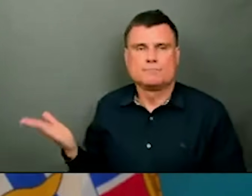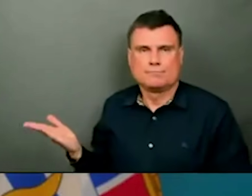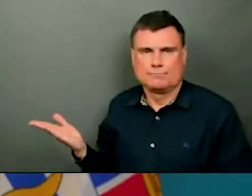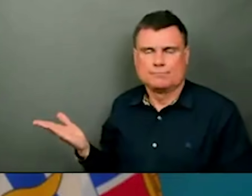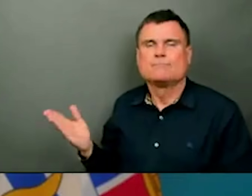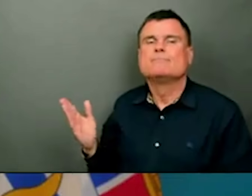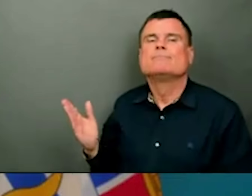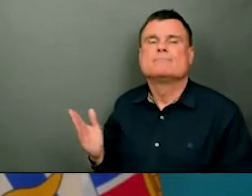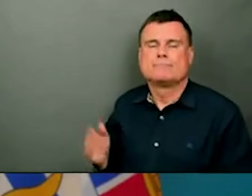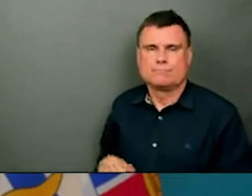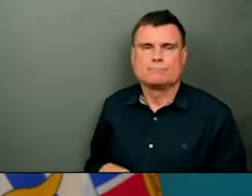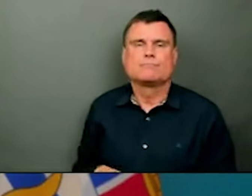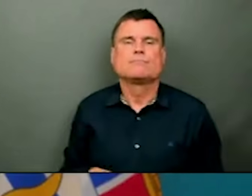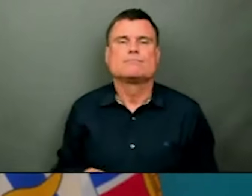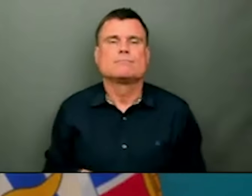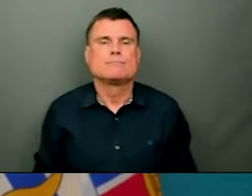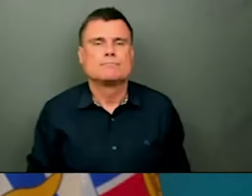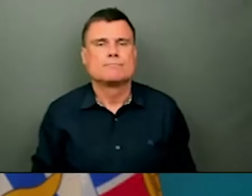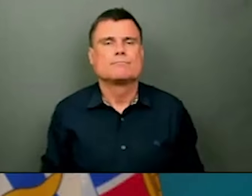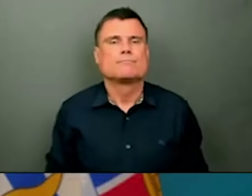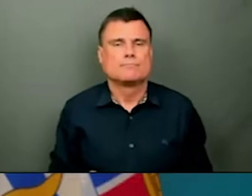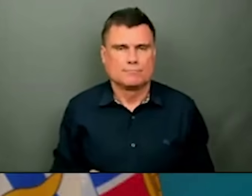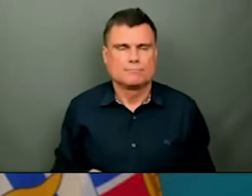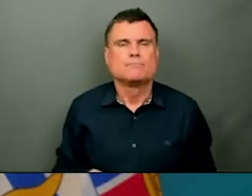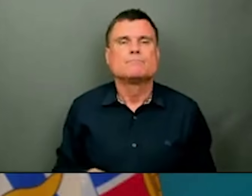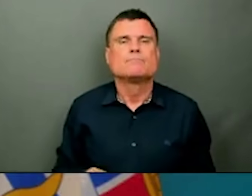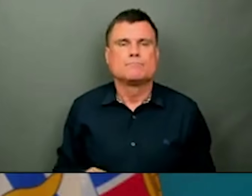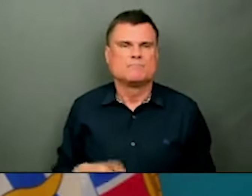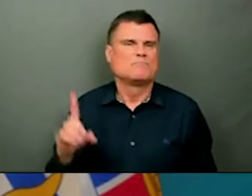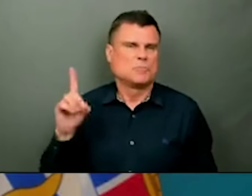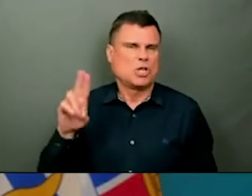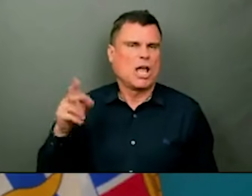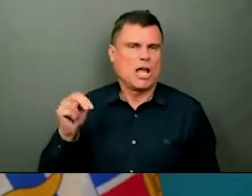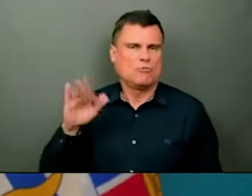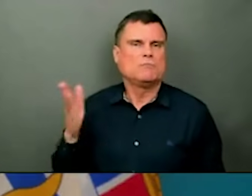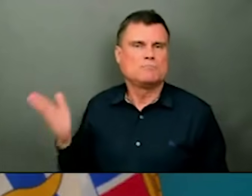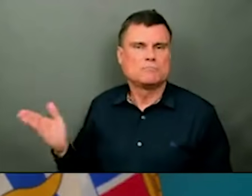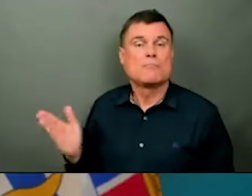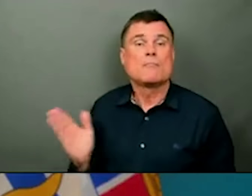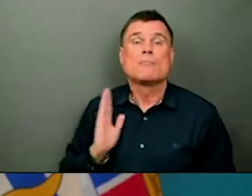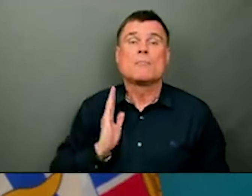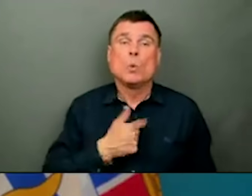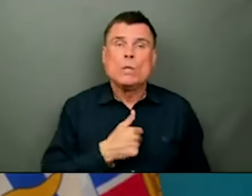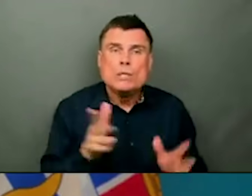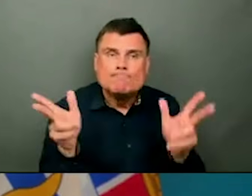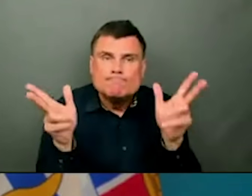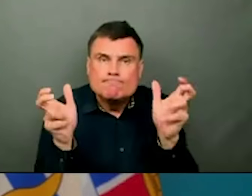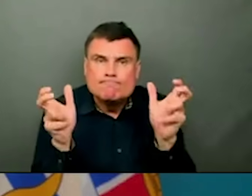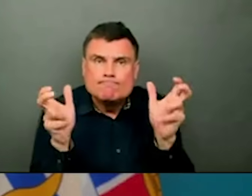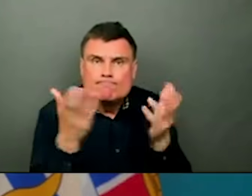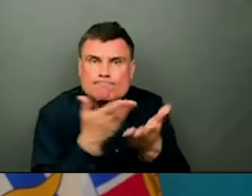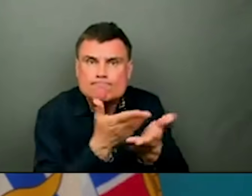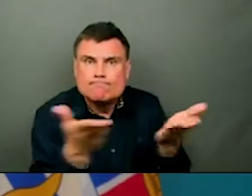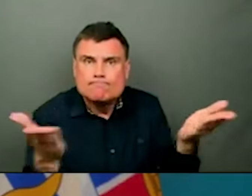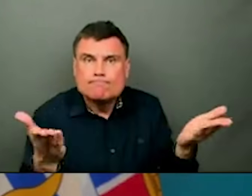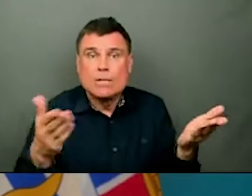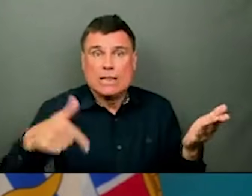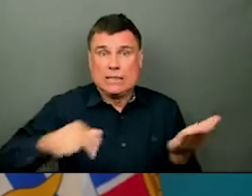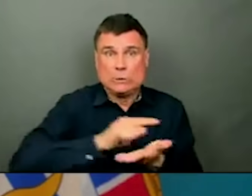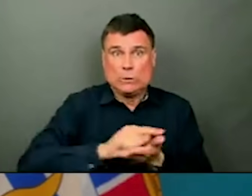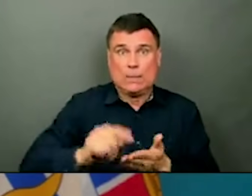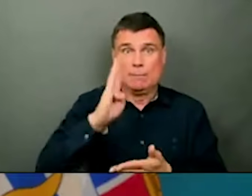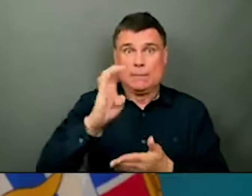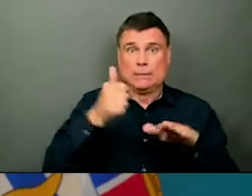We are looking, we've taken advice, and especially this week, we've had a number of meetings. The Premier has, the Minister and I